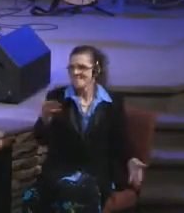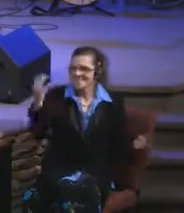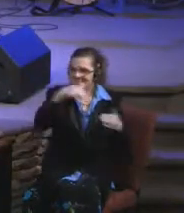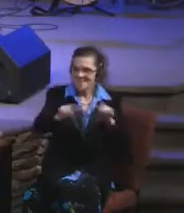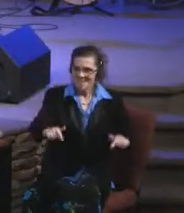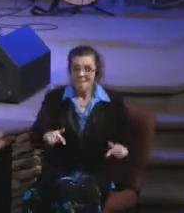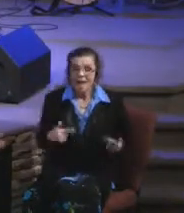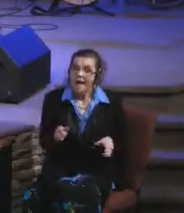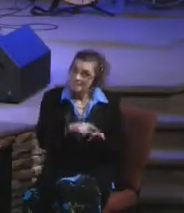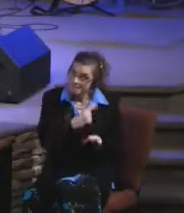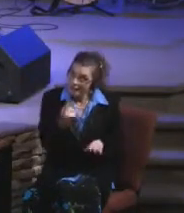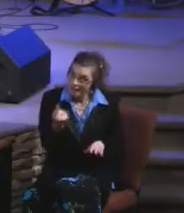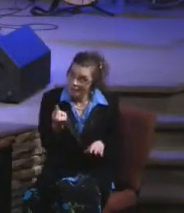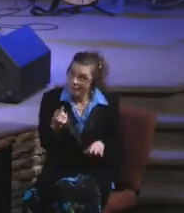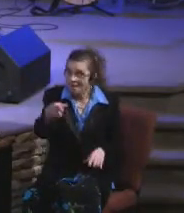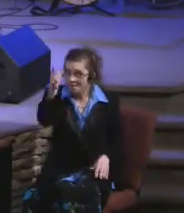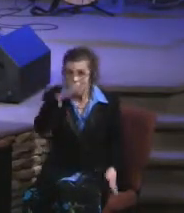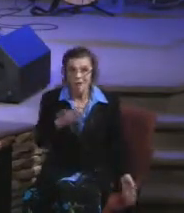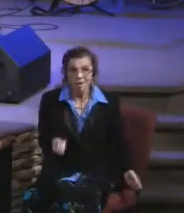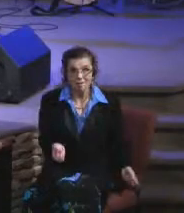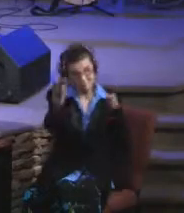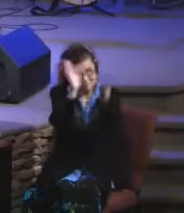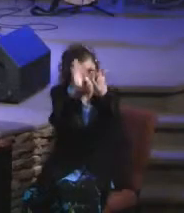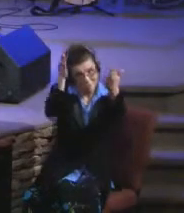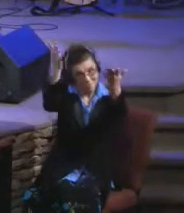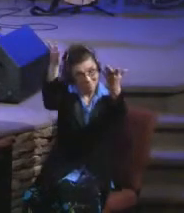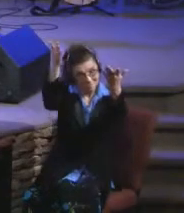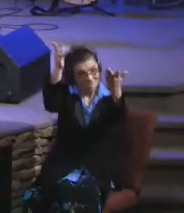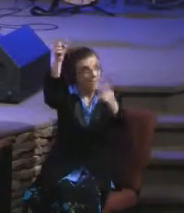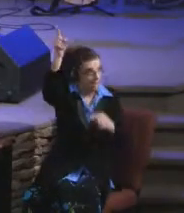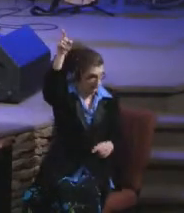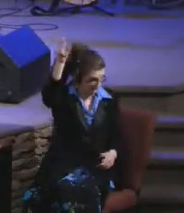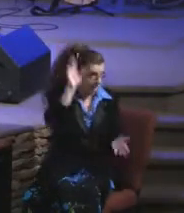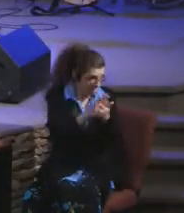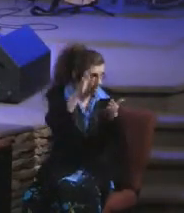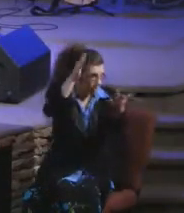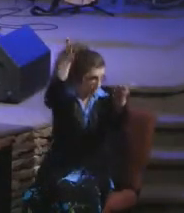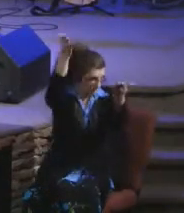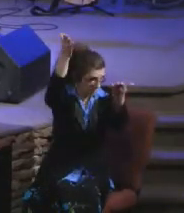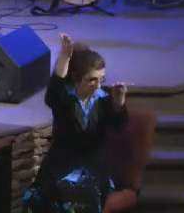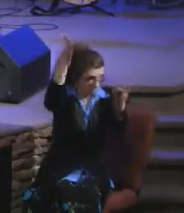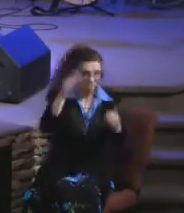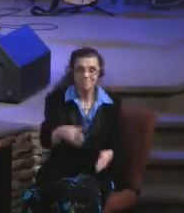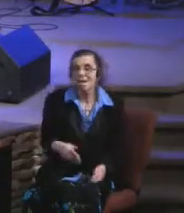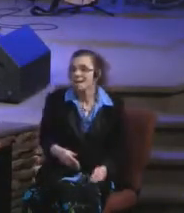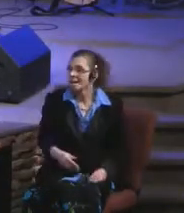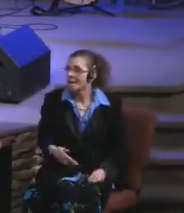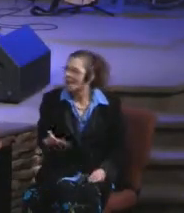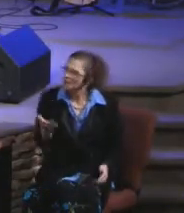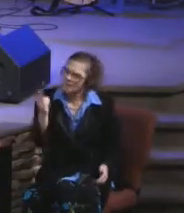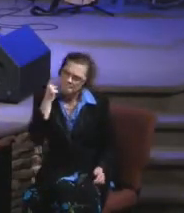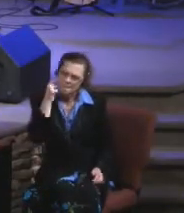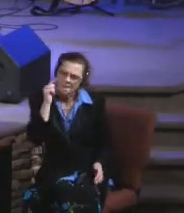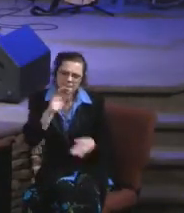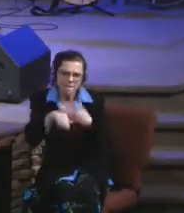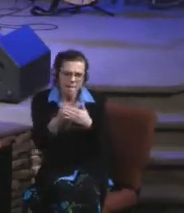as long as God gets the glory. As long as God gets the glory. And so as I'm thinking about